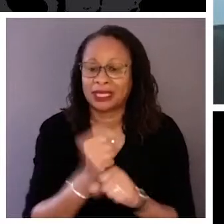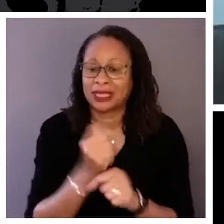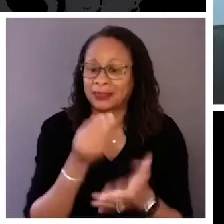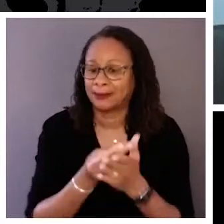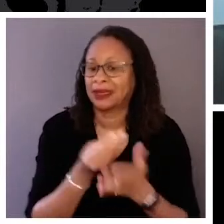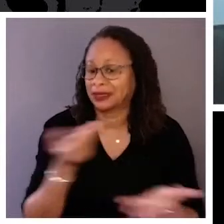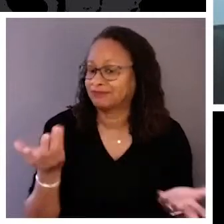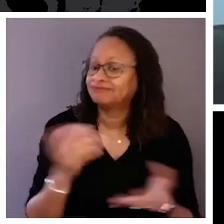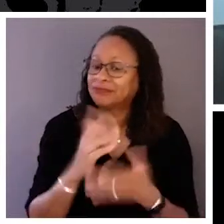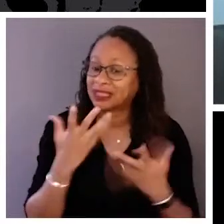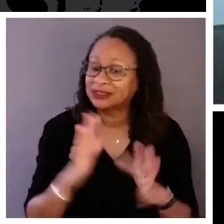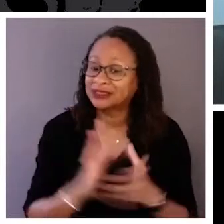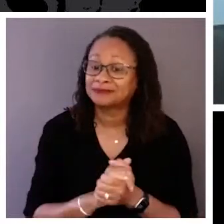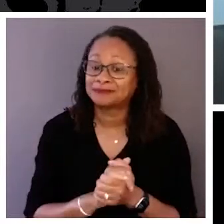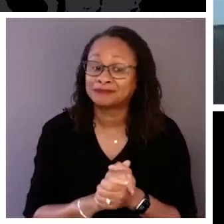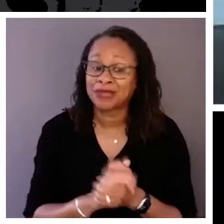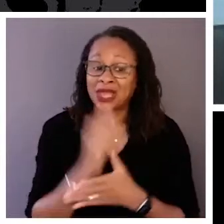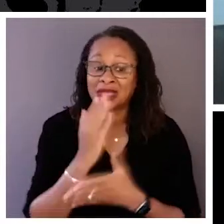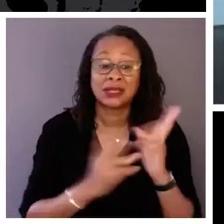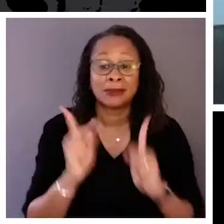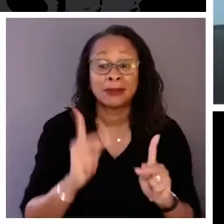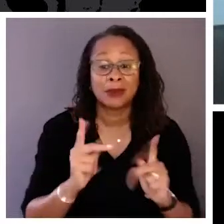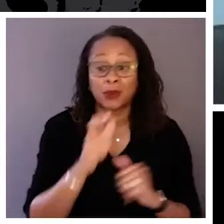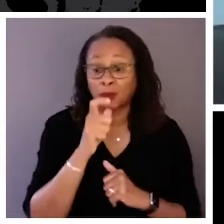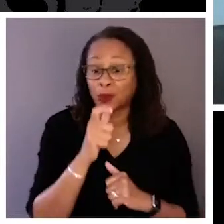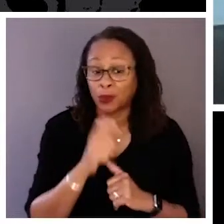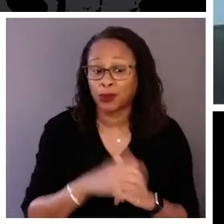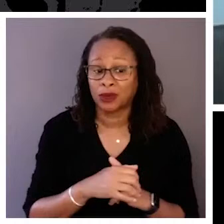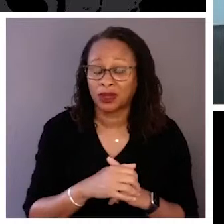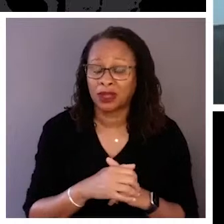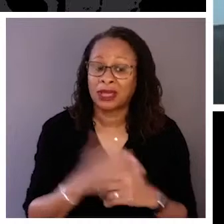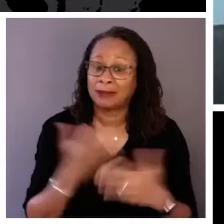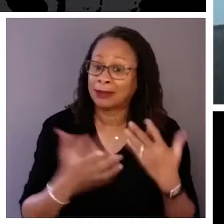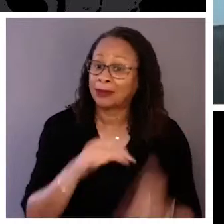work with you. There are some people, Ben, who might